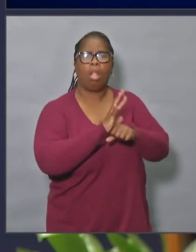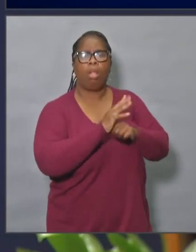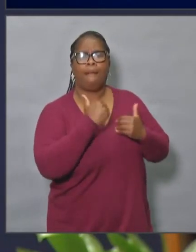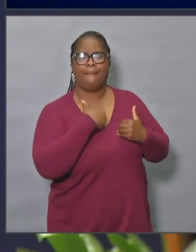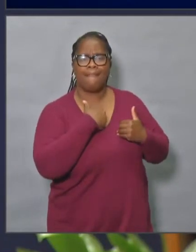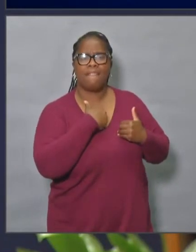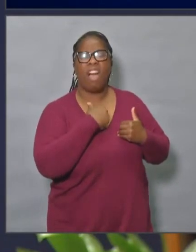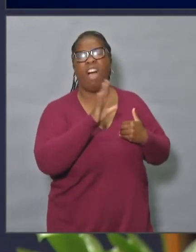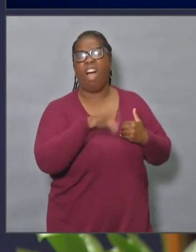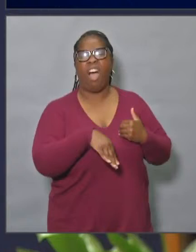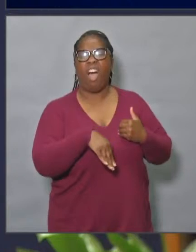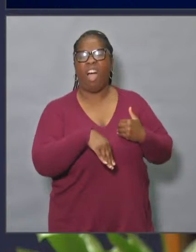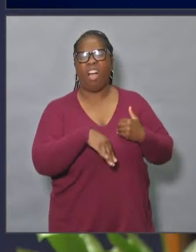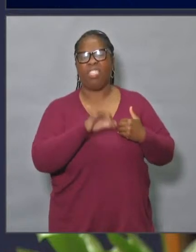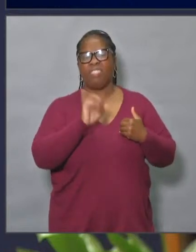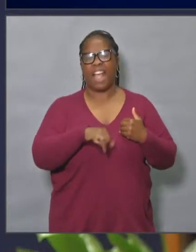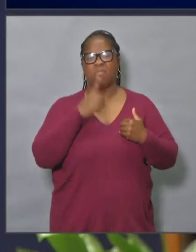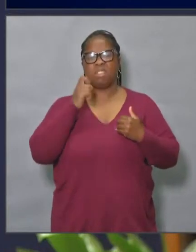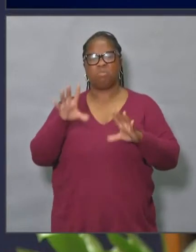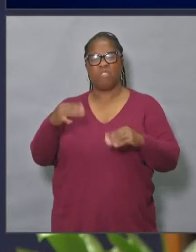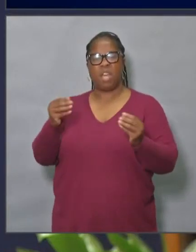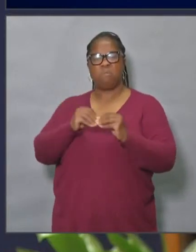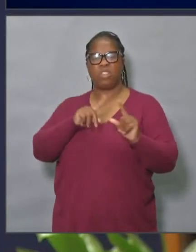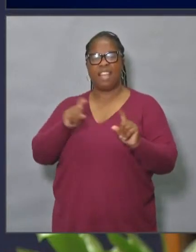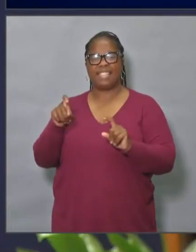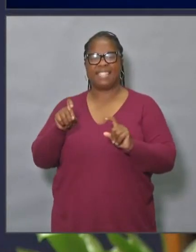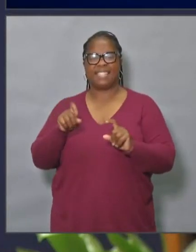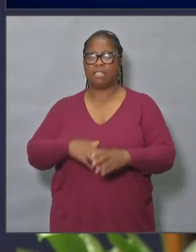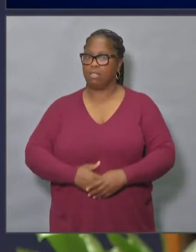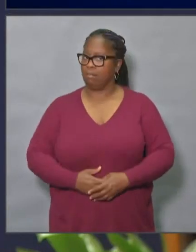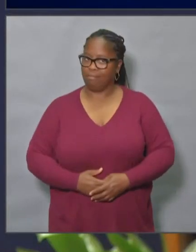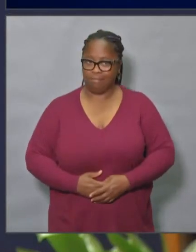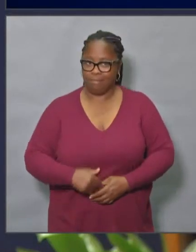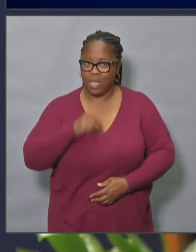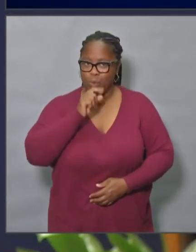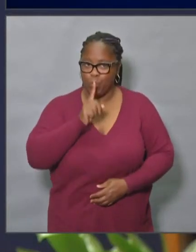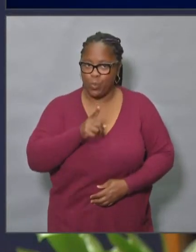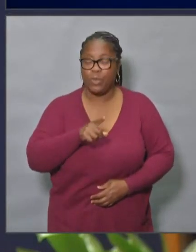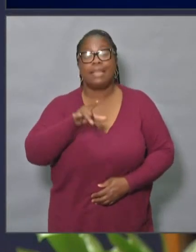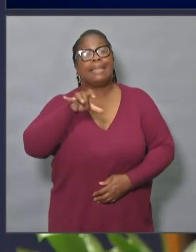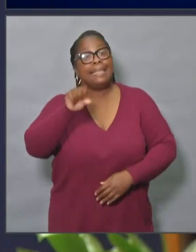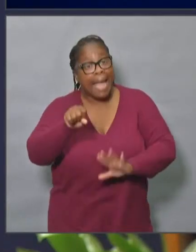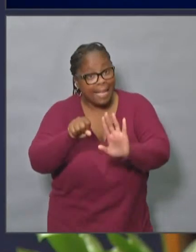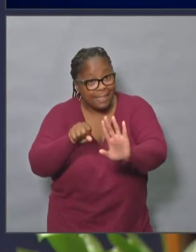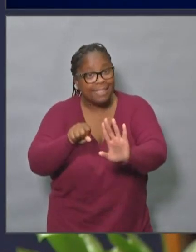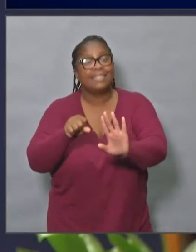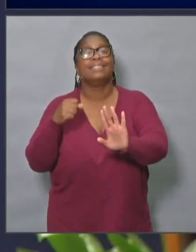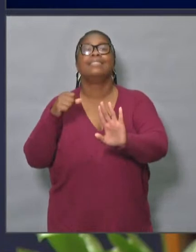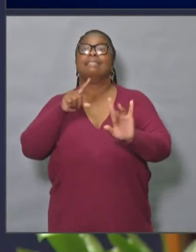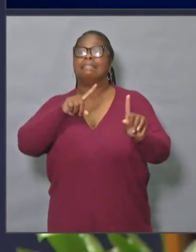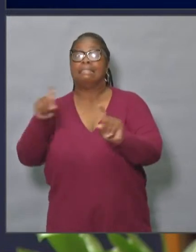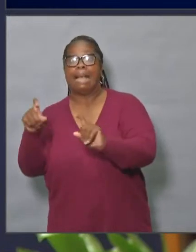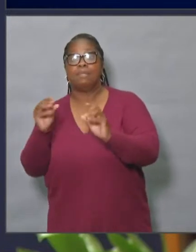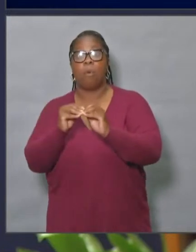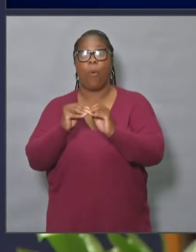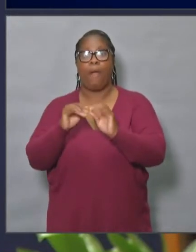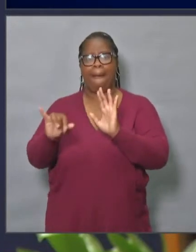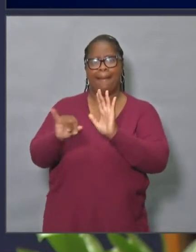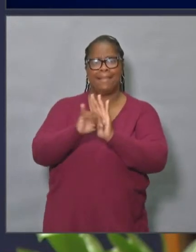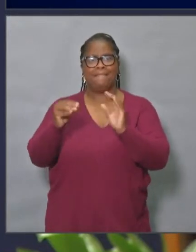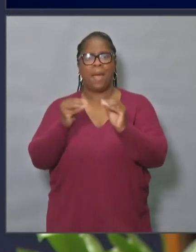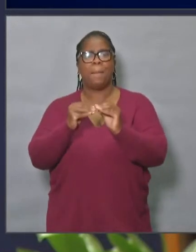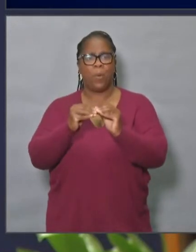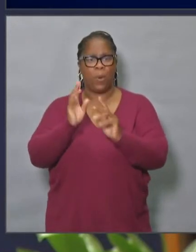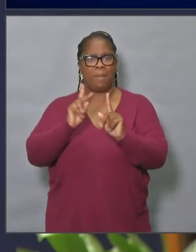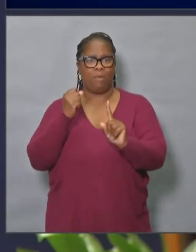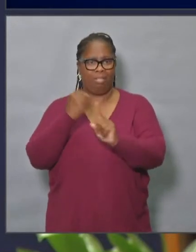availability of testing. This is not true. The more we test, yes, it's true, the more cases that we will identify. But an increase